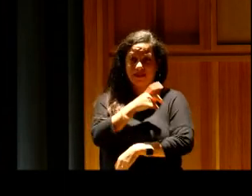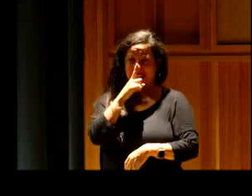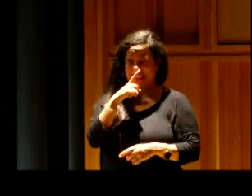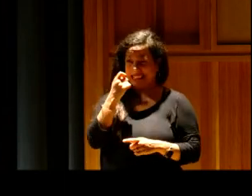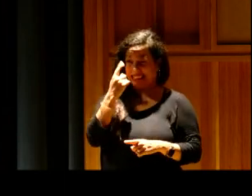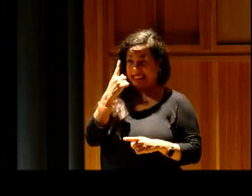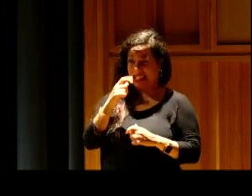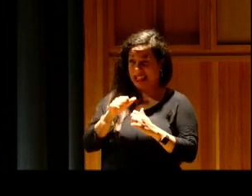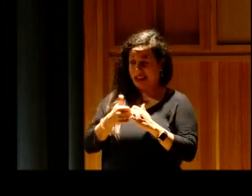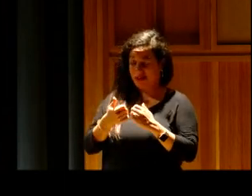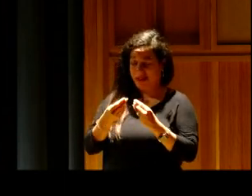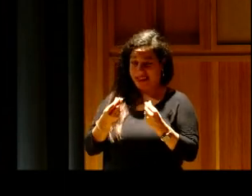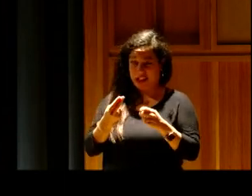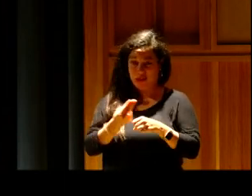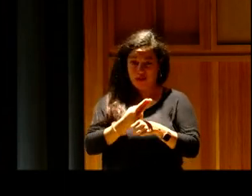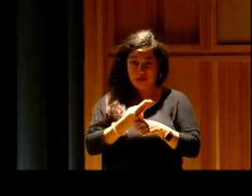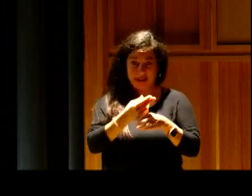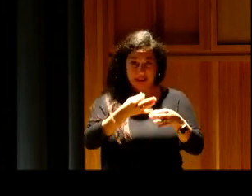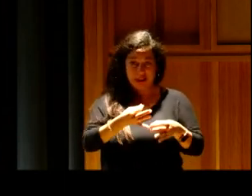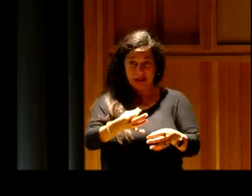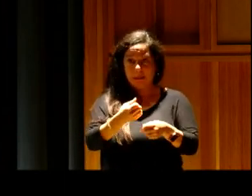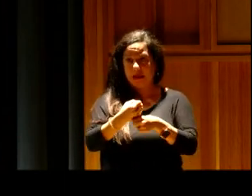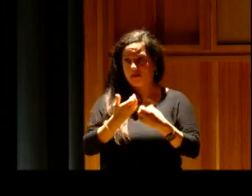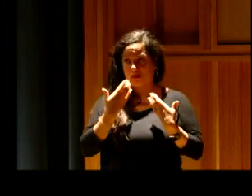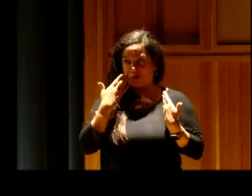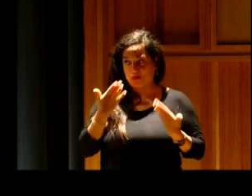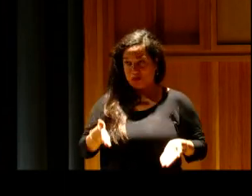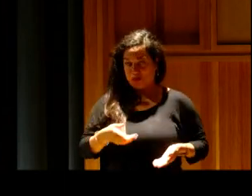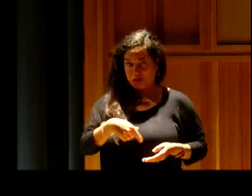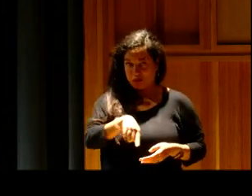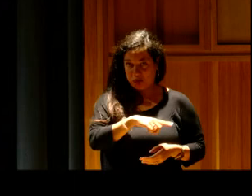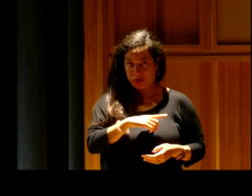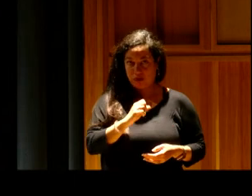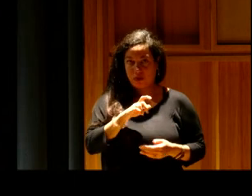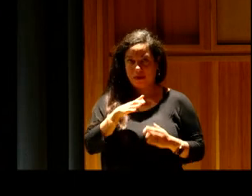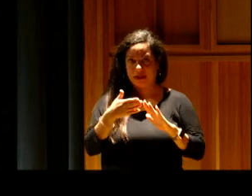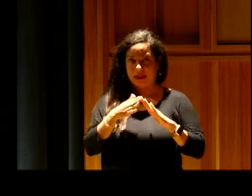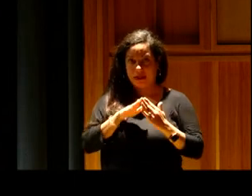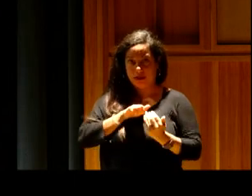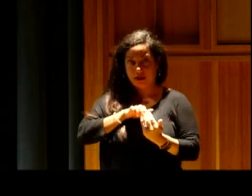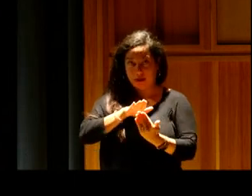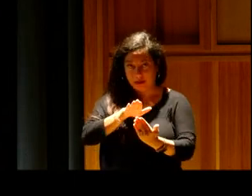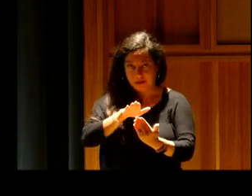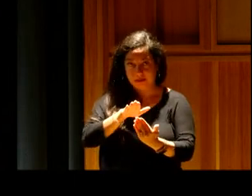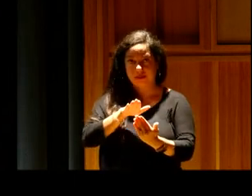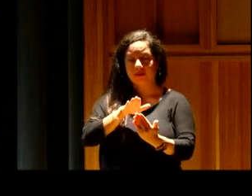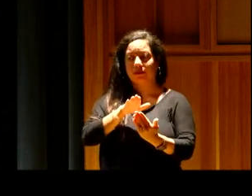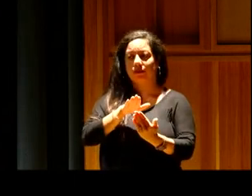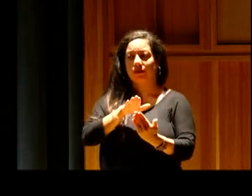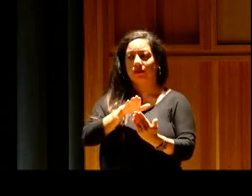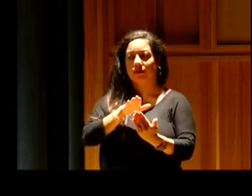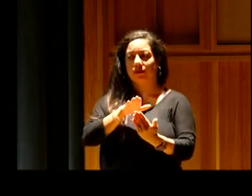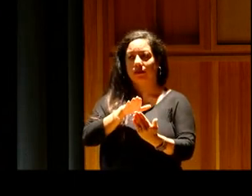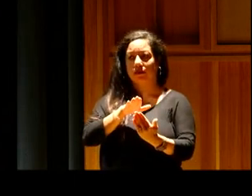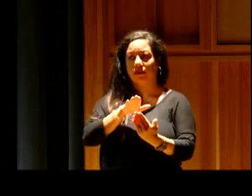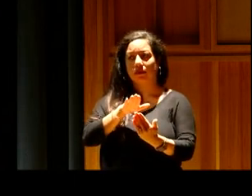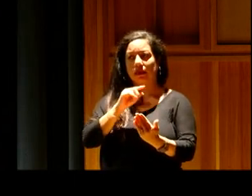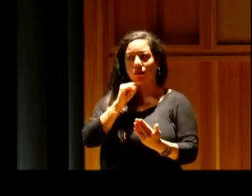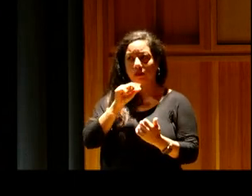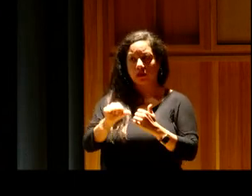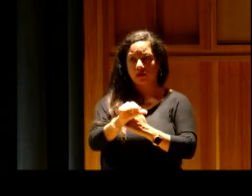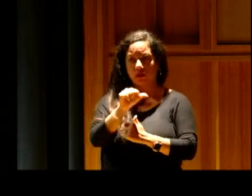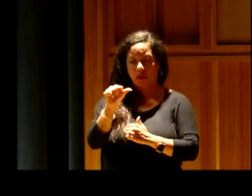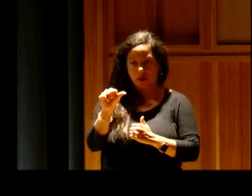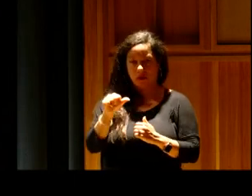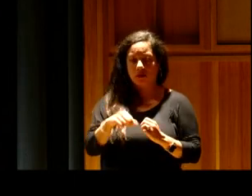how land use decisions are made. And the town was confronting a very mortal threat,